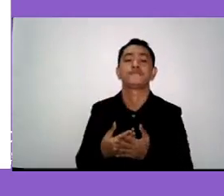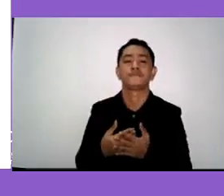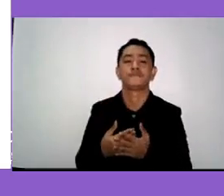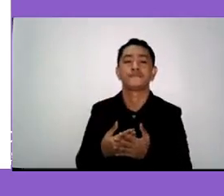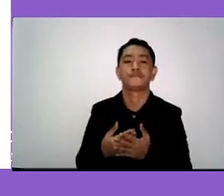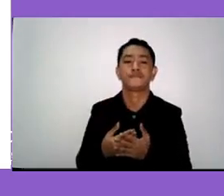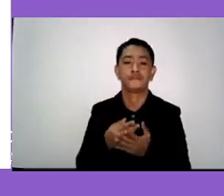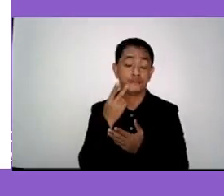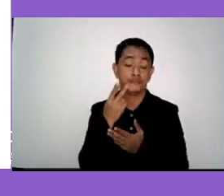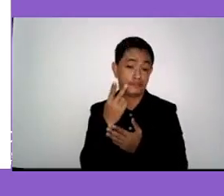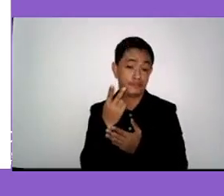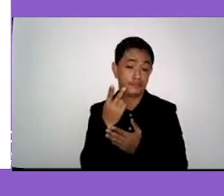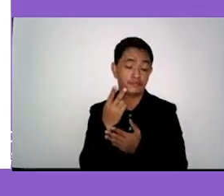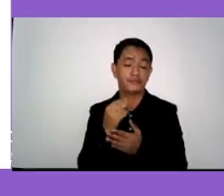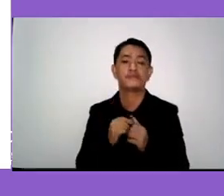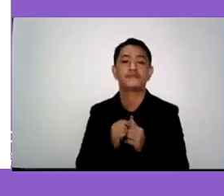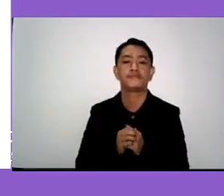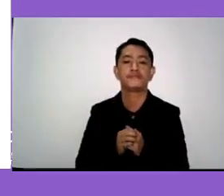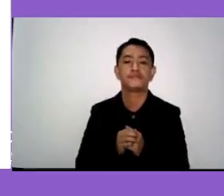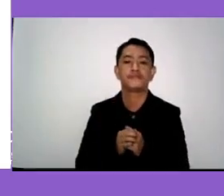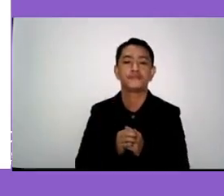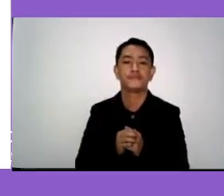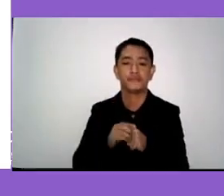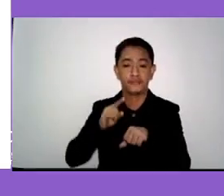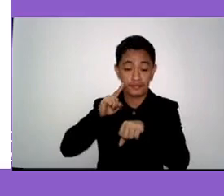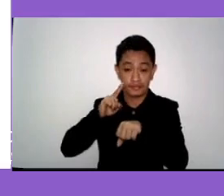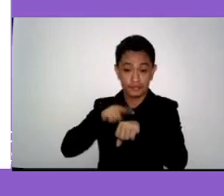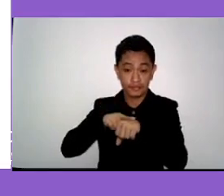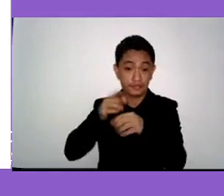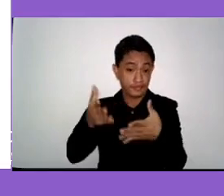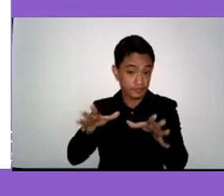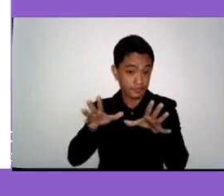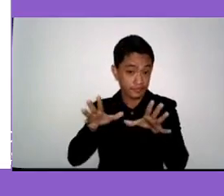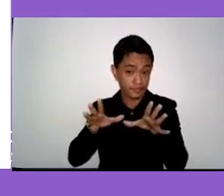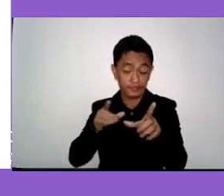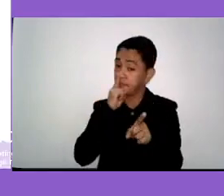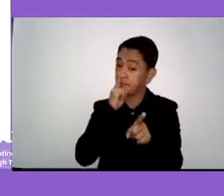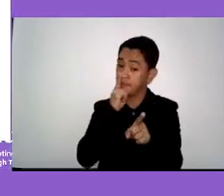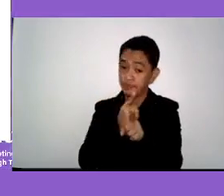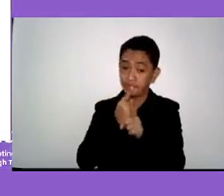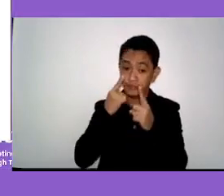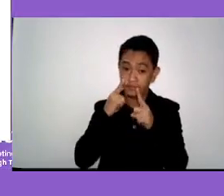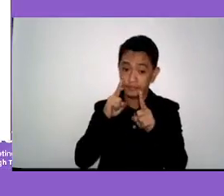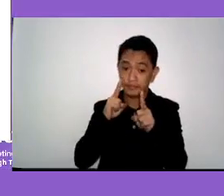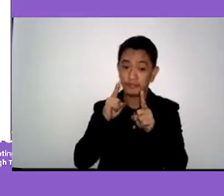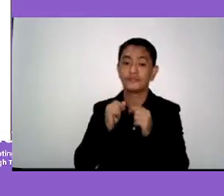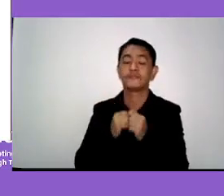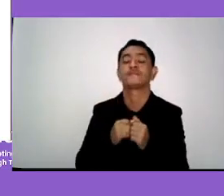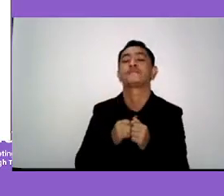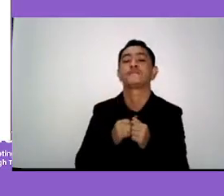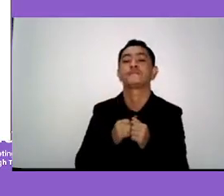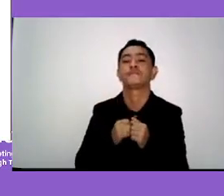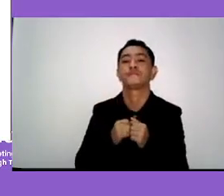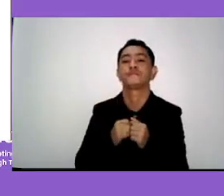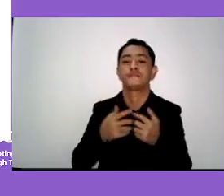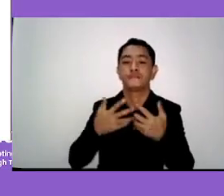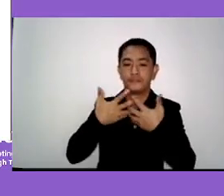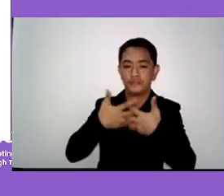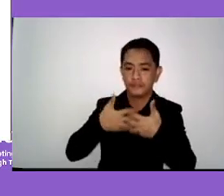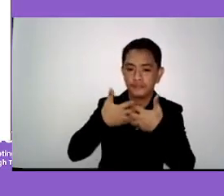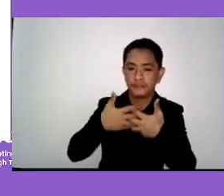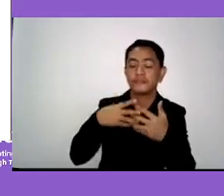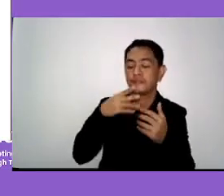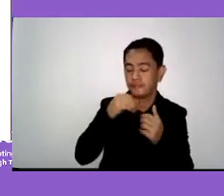screen too. So the time is up. The correct answer is mechanical and